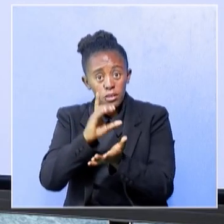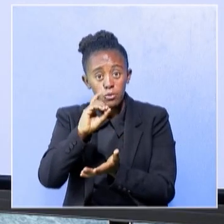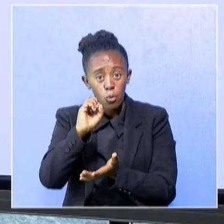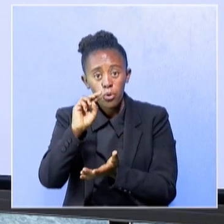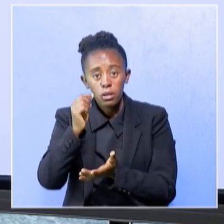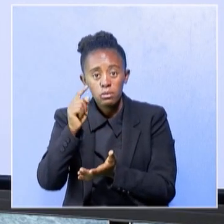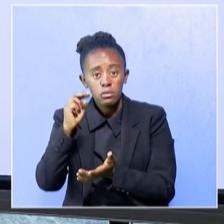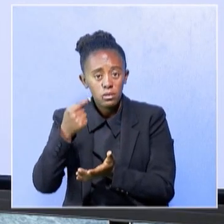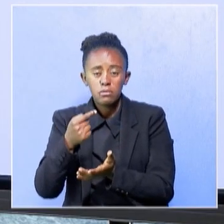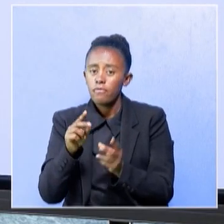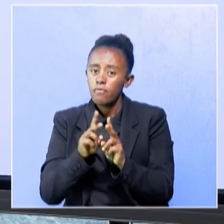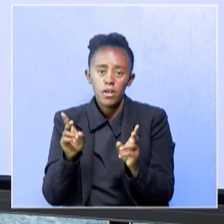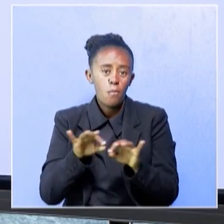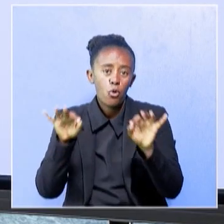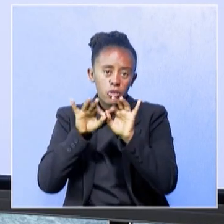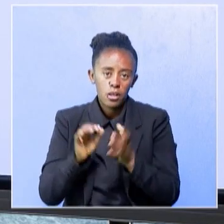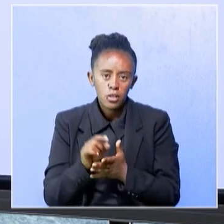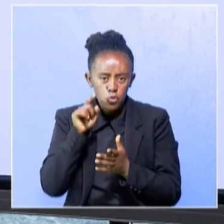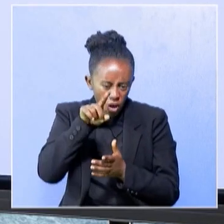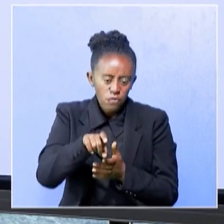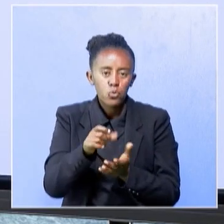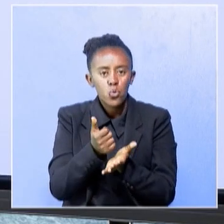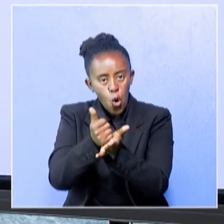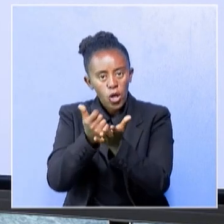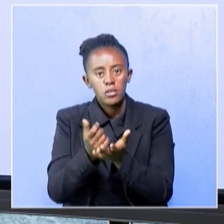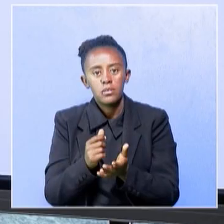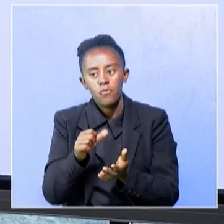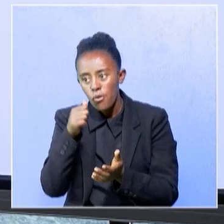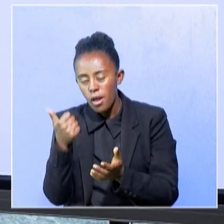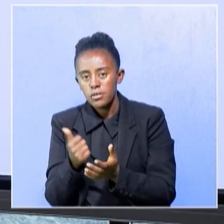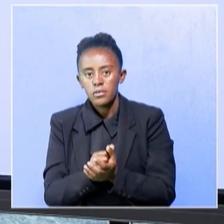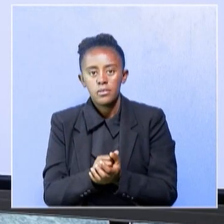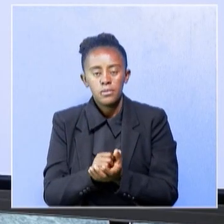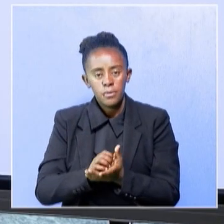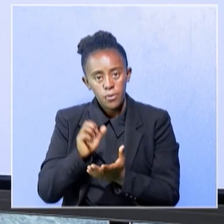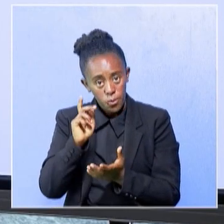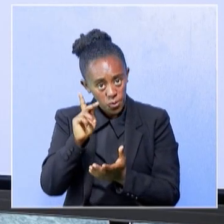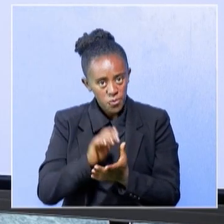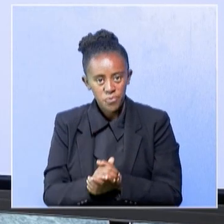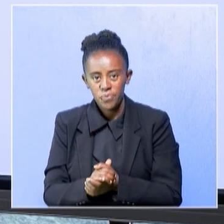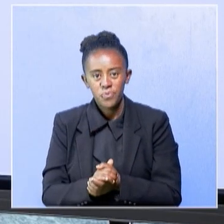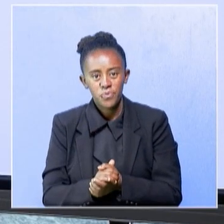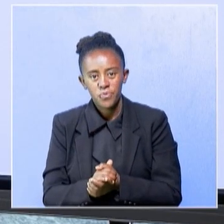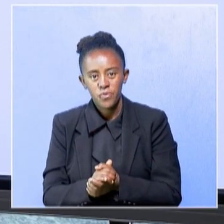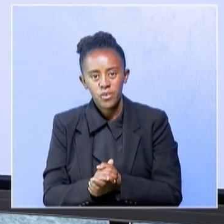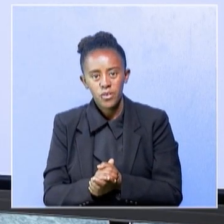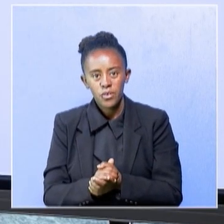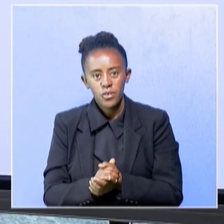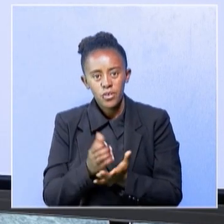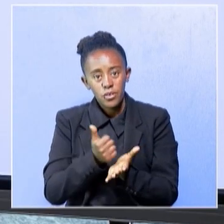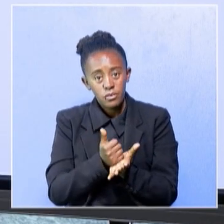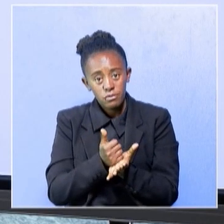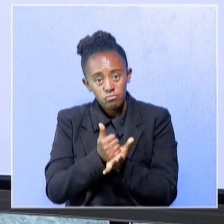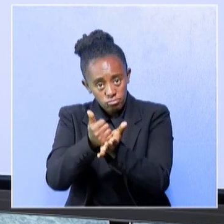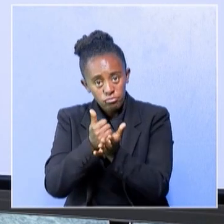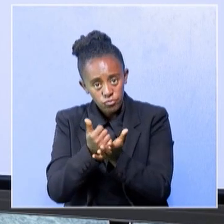important. You have to donate for the others. Okay, have you ever donated your blood to?